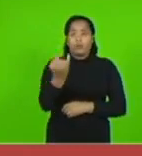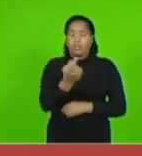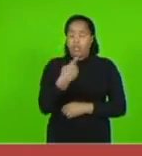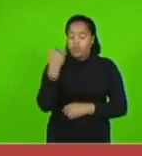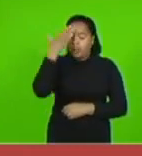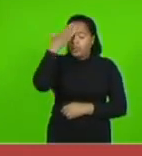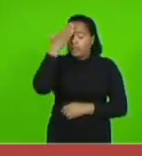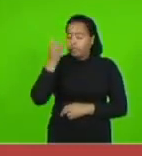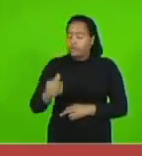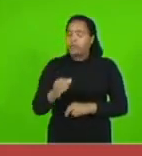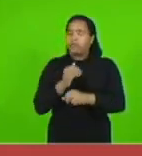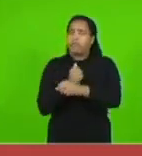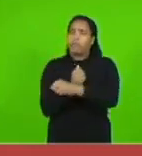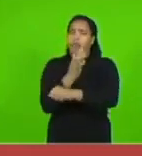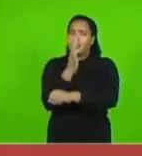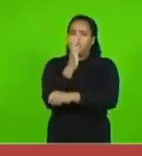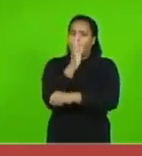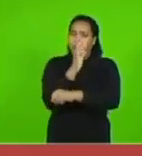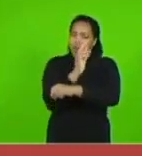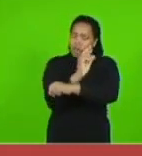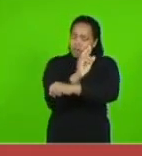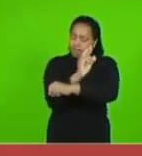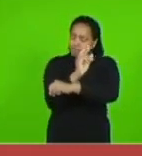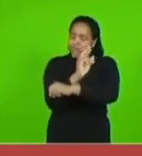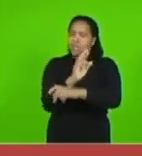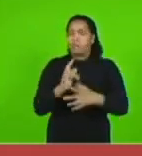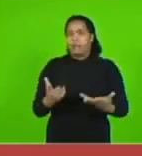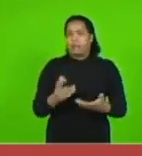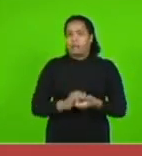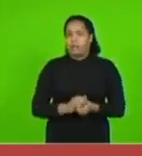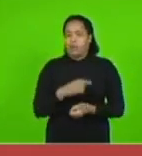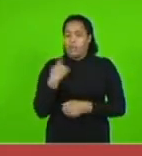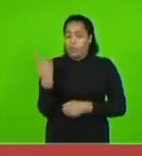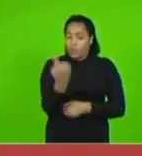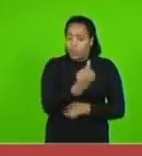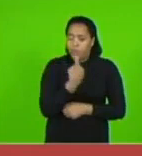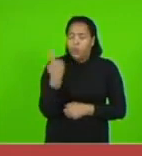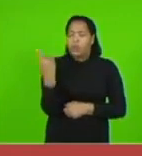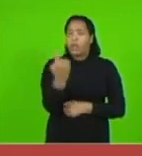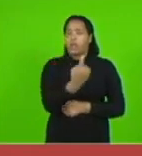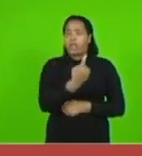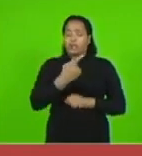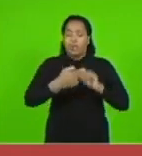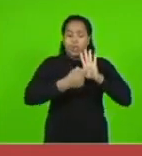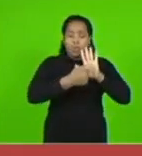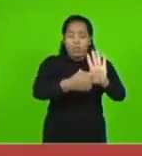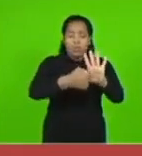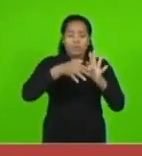And it is important that you know that this is our hope, this is our expectation.